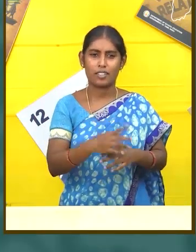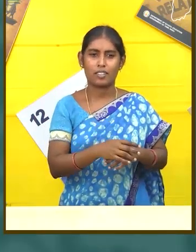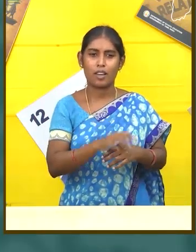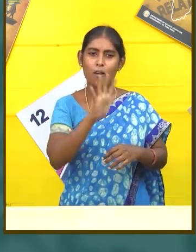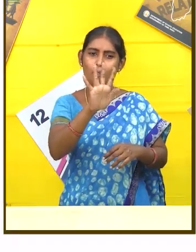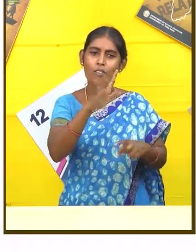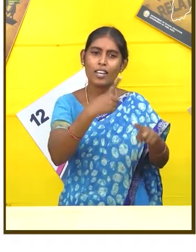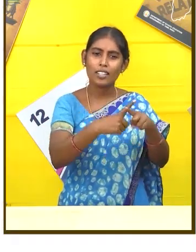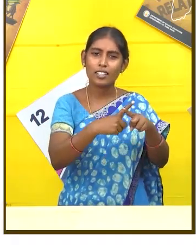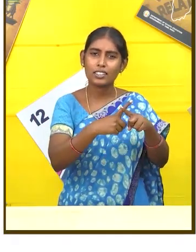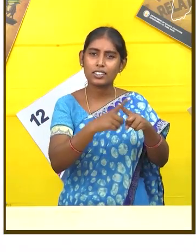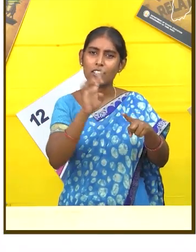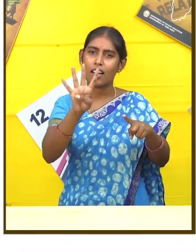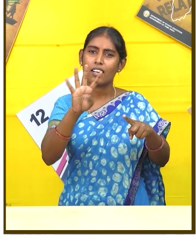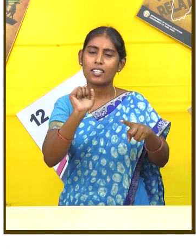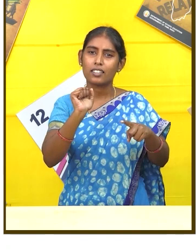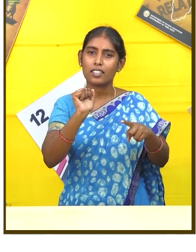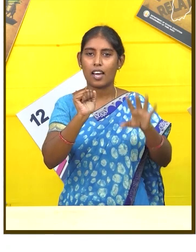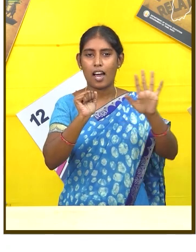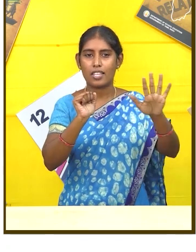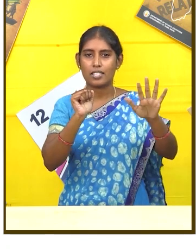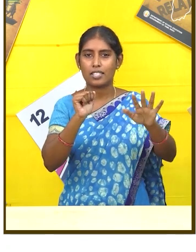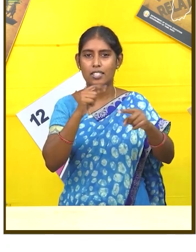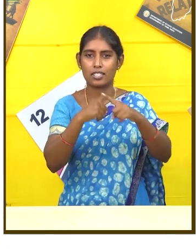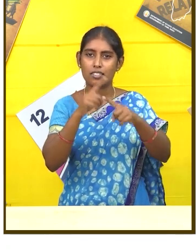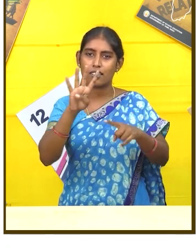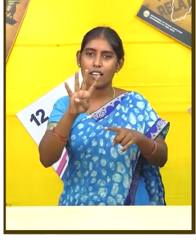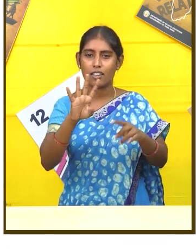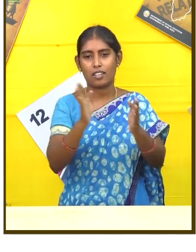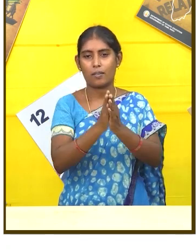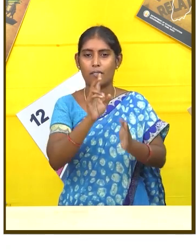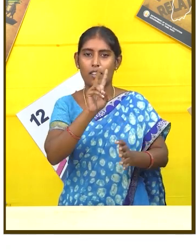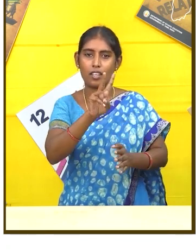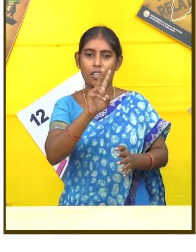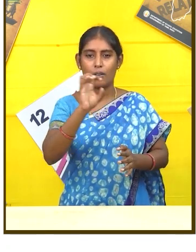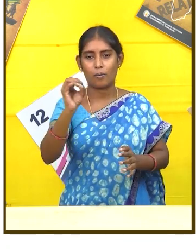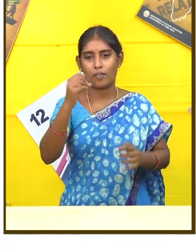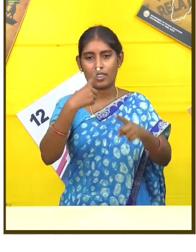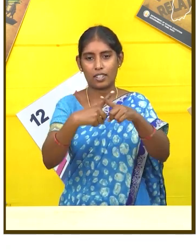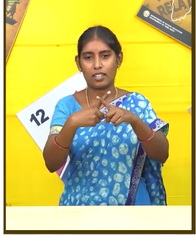So let us see. 5x is there. If you multiply it by 4, what will you get? 20x.